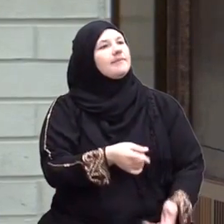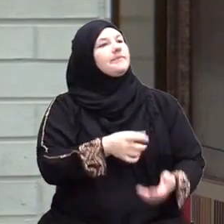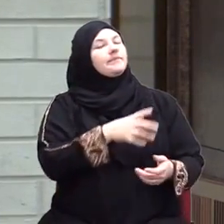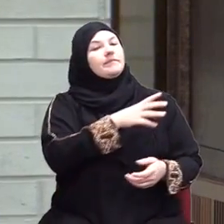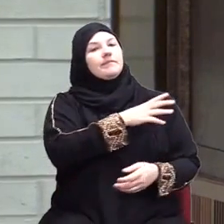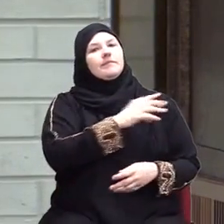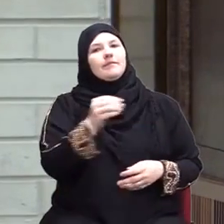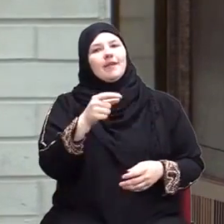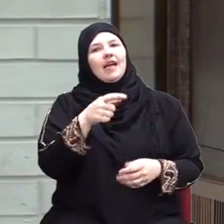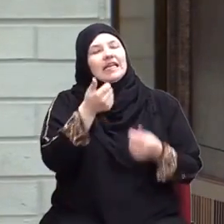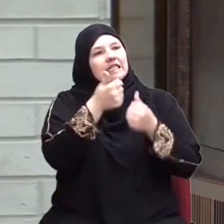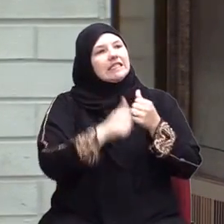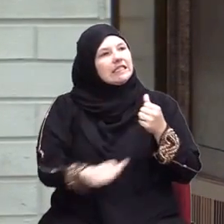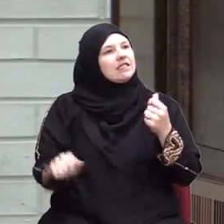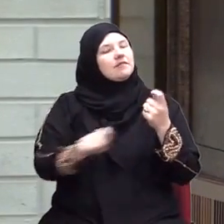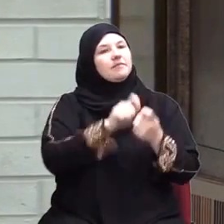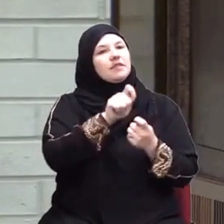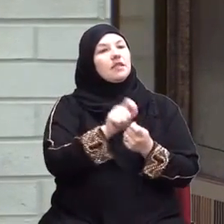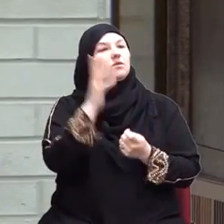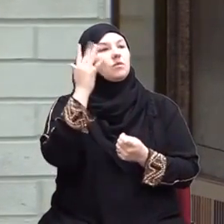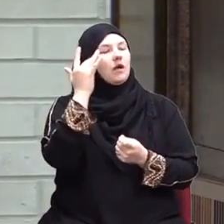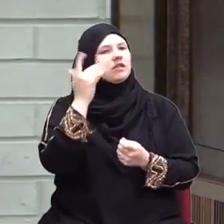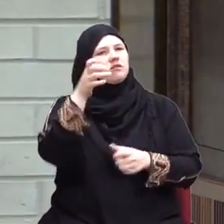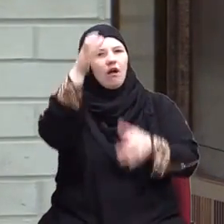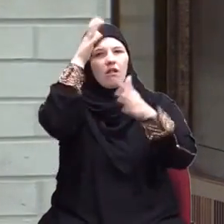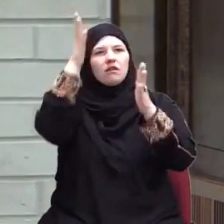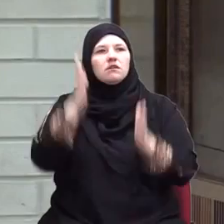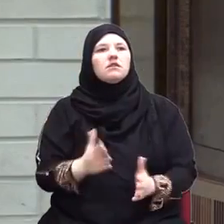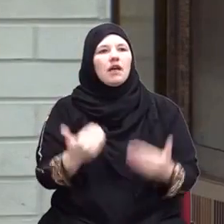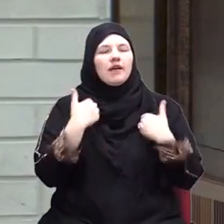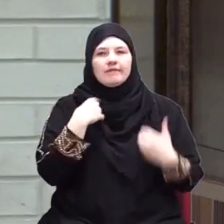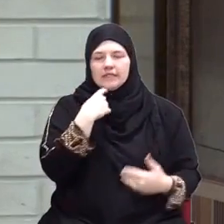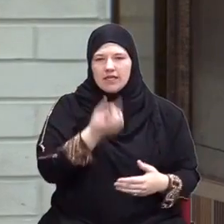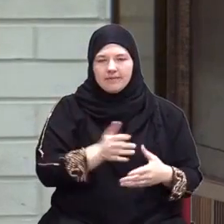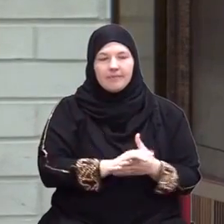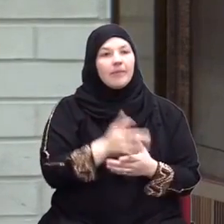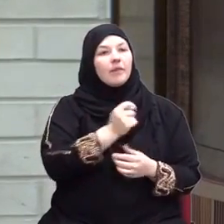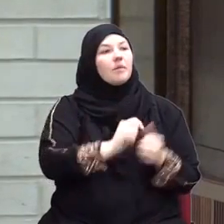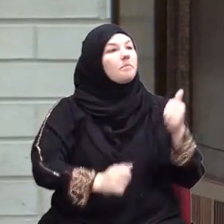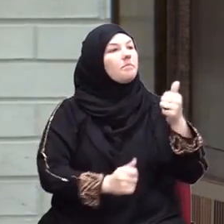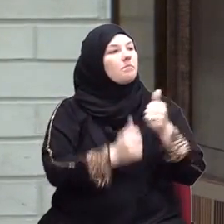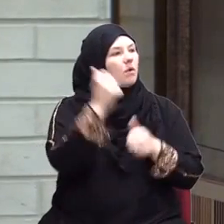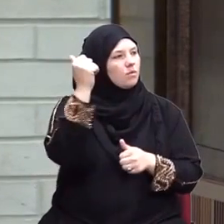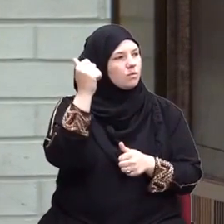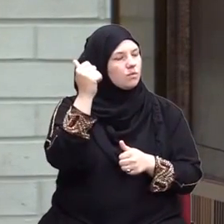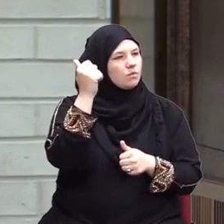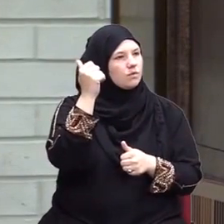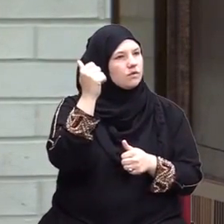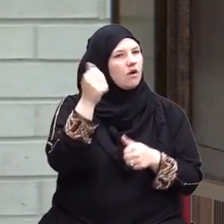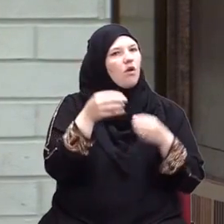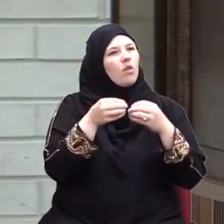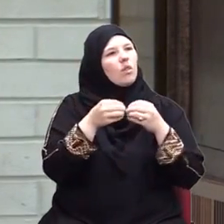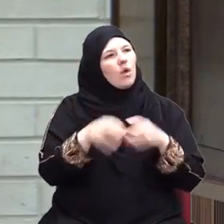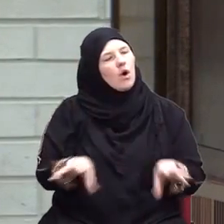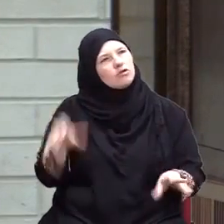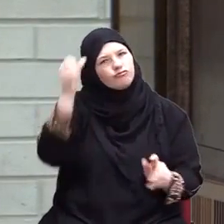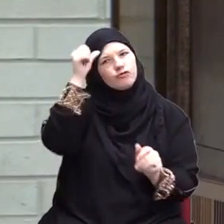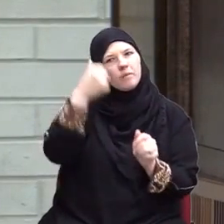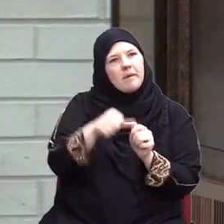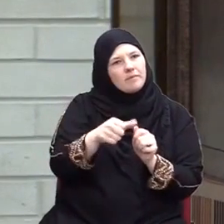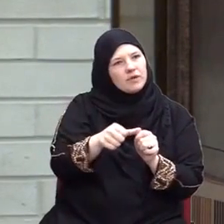this is why scholars have said that the most lost ibadah